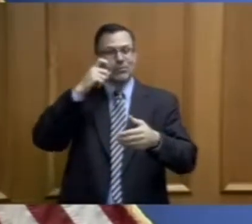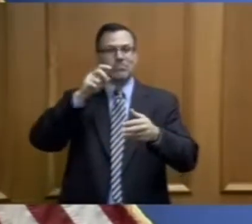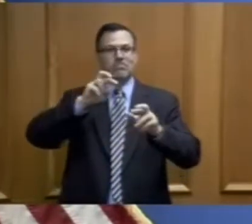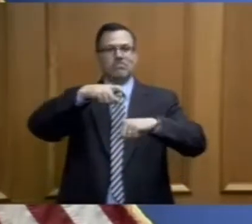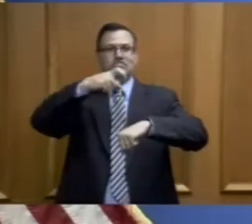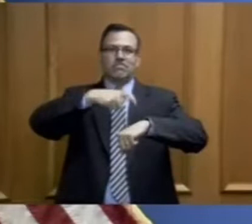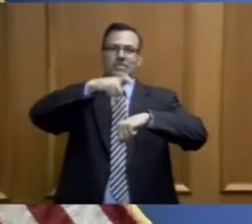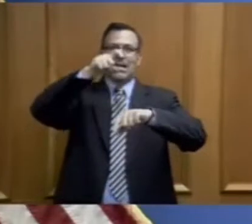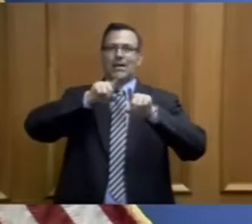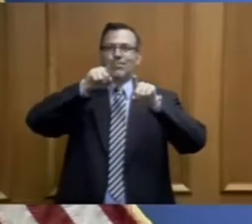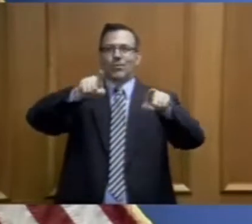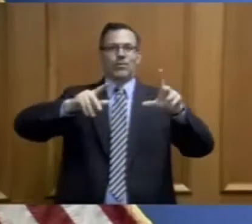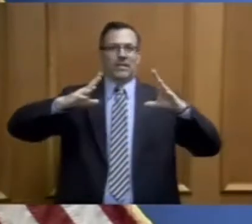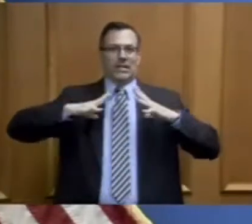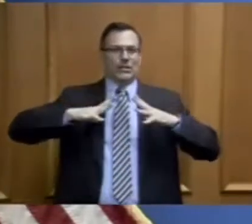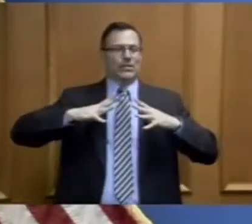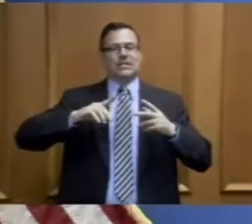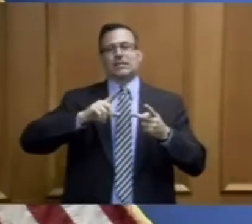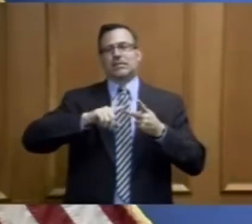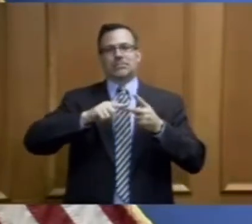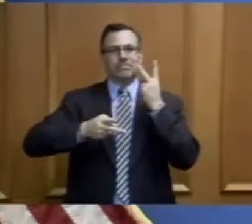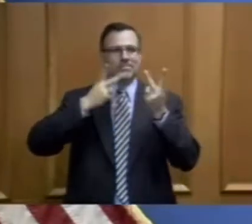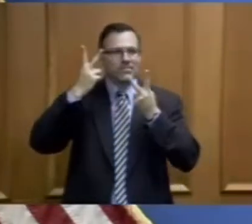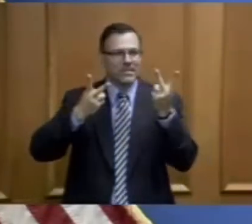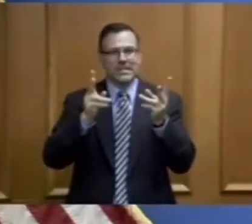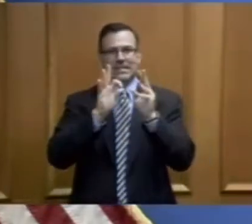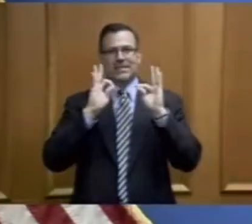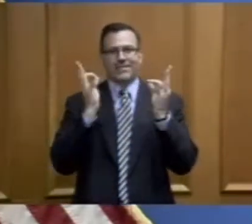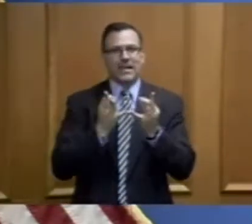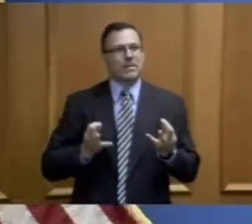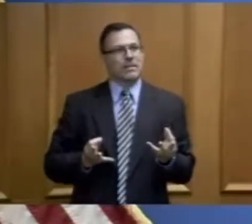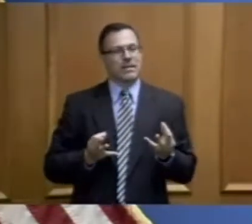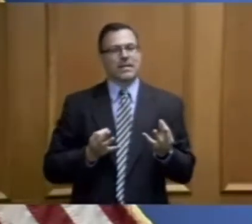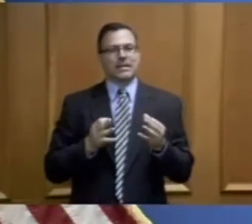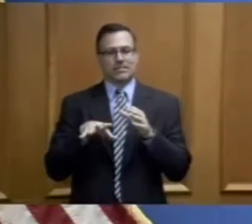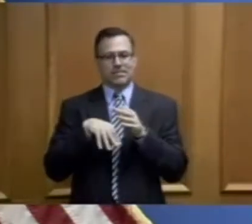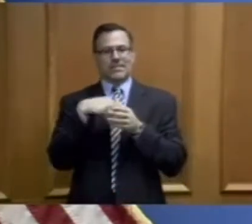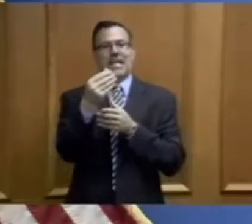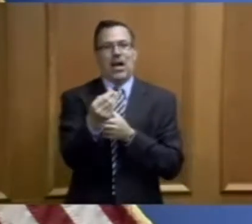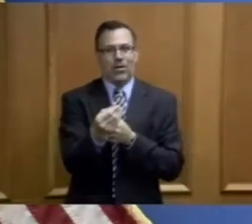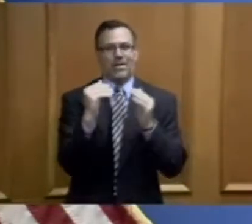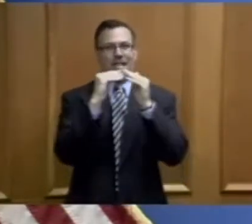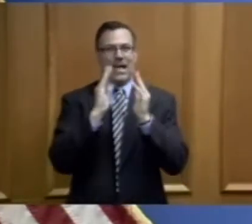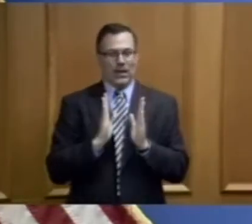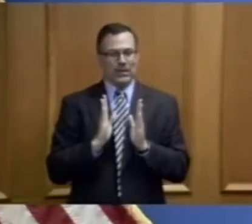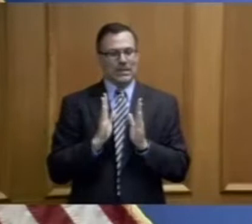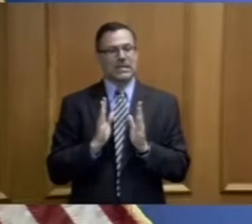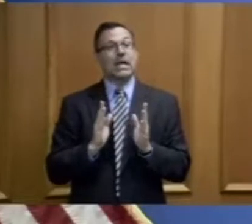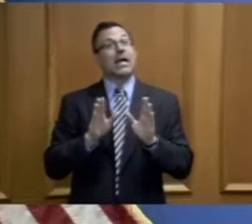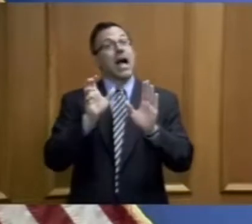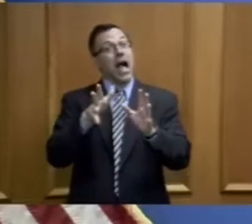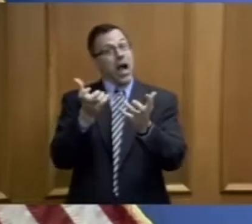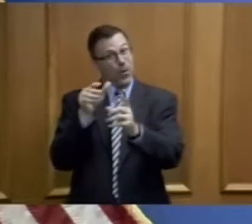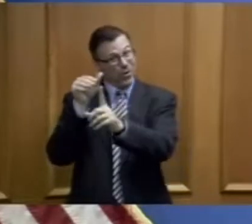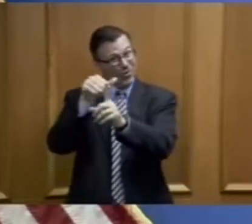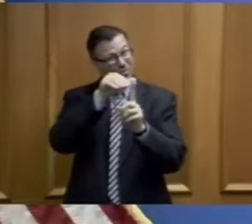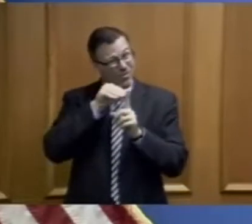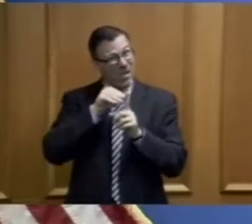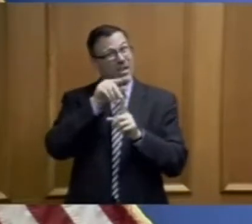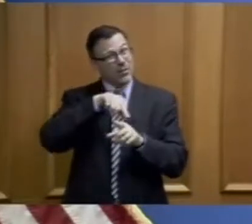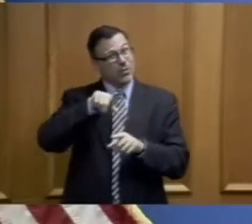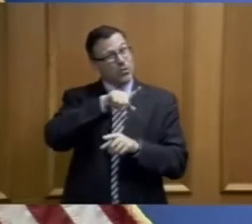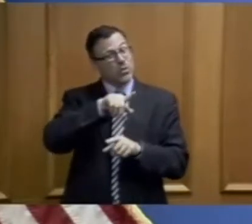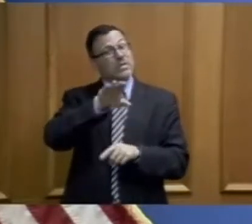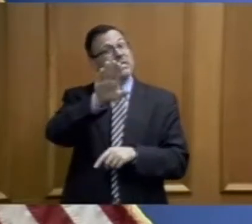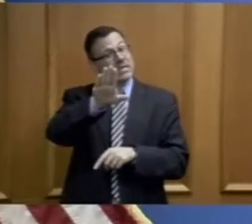and begin to resume activities that we haven't done for some time, I want to remind Tennesseans that it's very